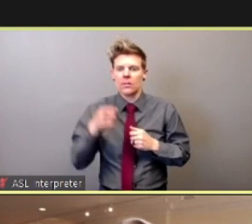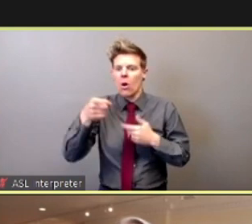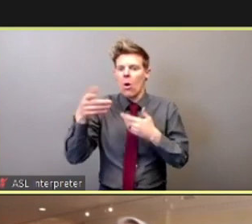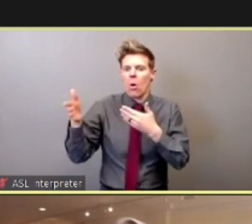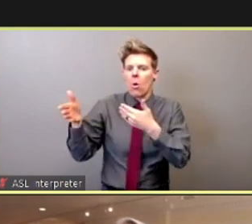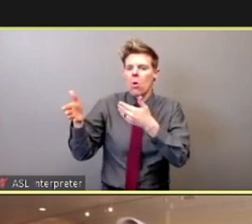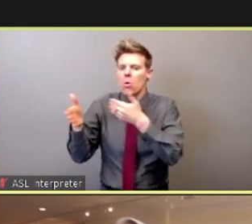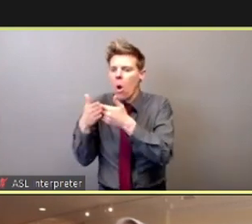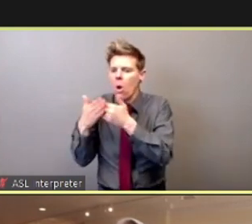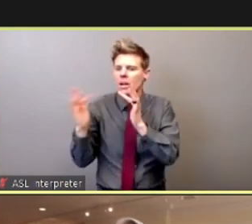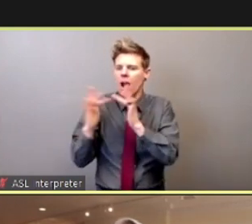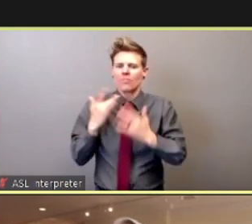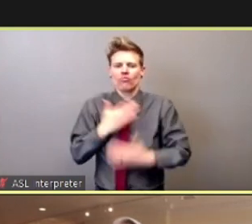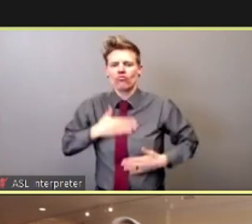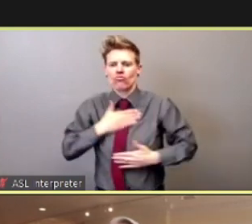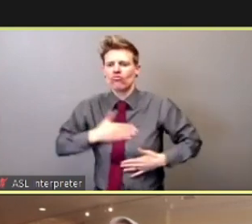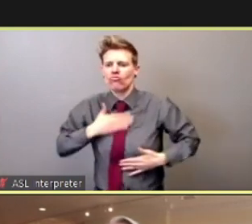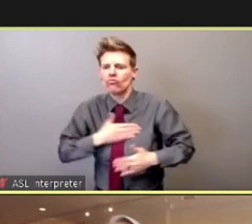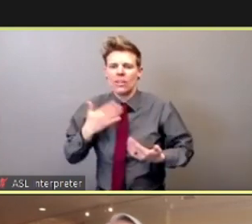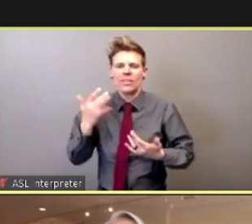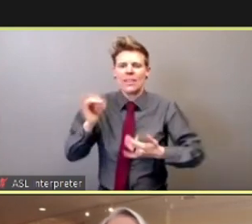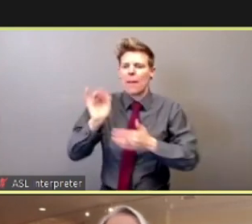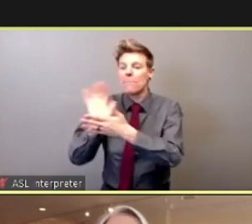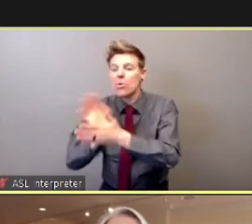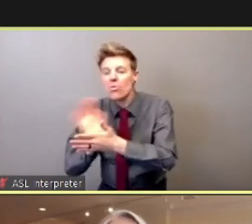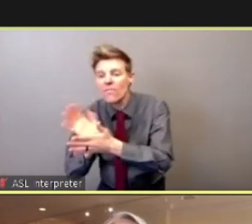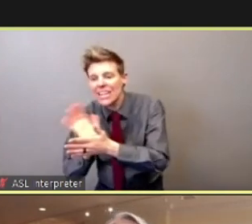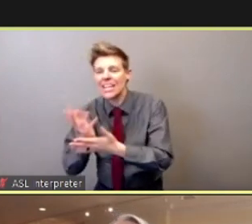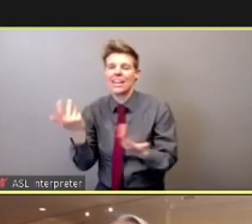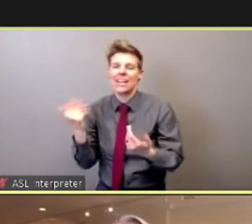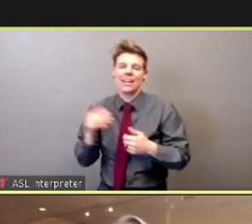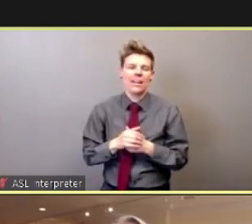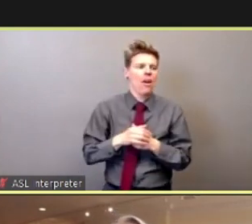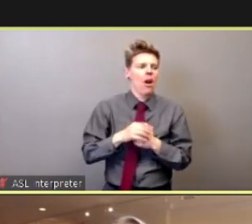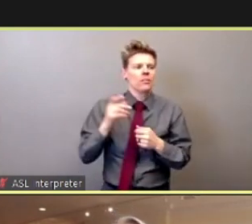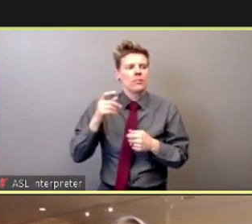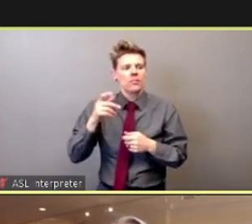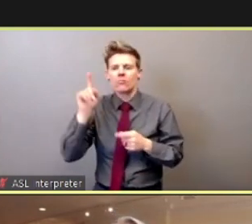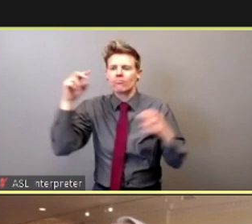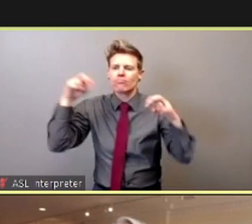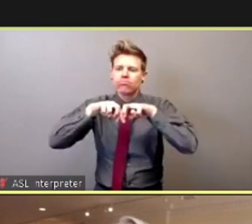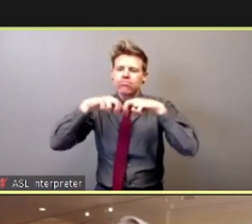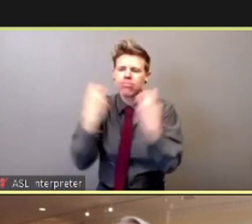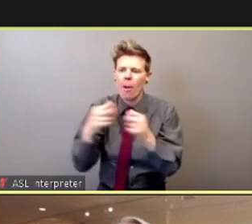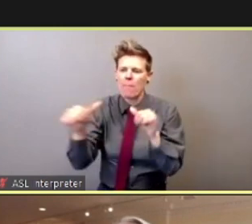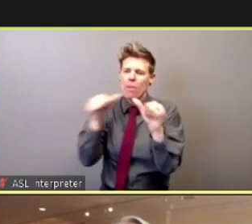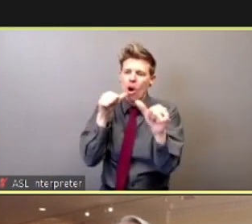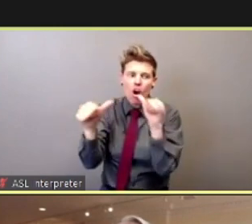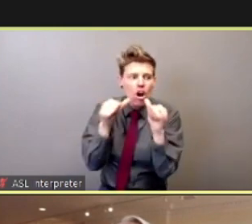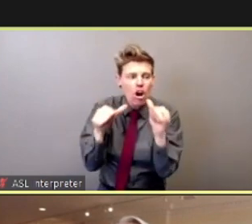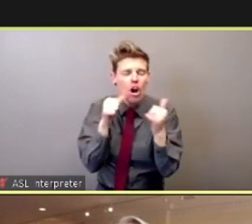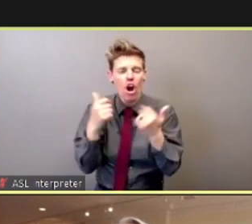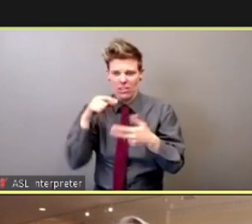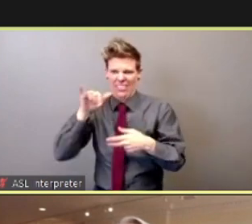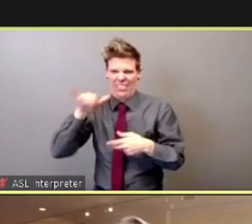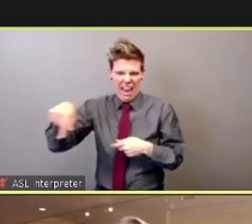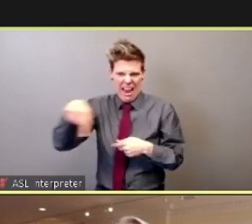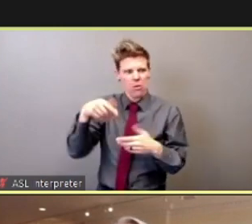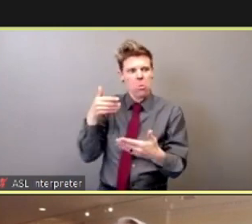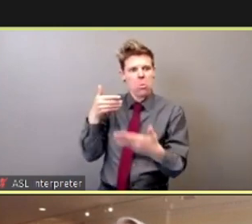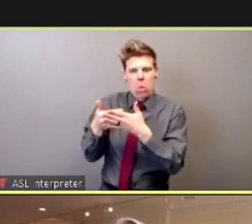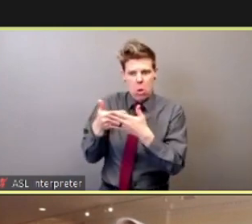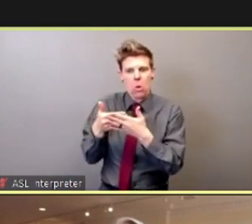Movie theaters, bars. New Mexico is very close. And I want to give a shout out to the Recovery Council and the